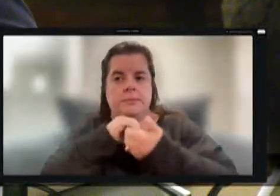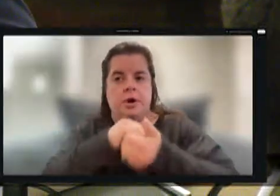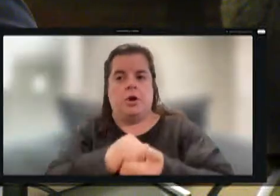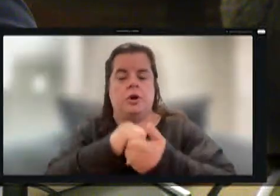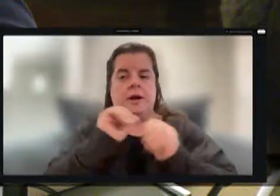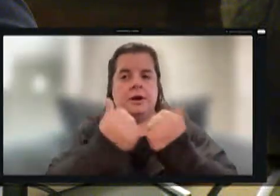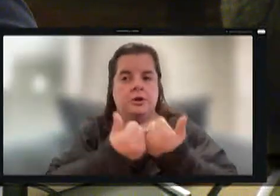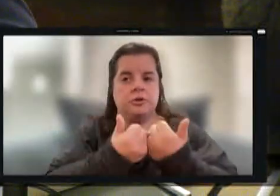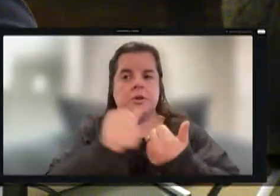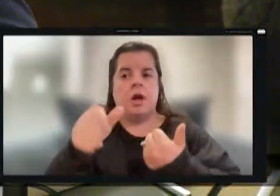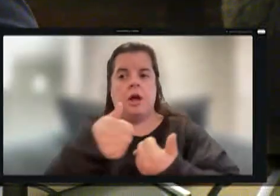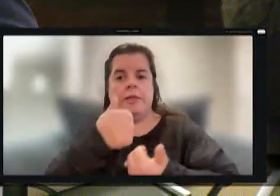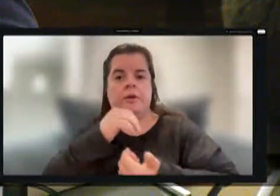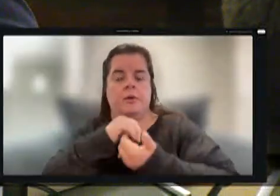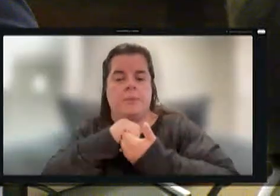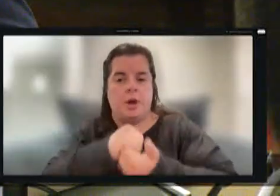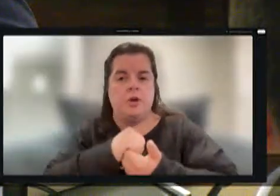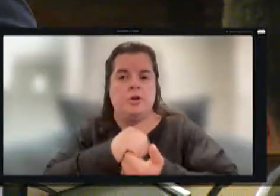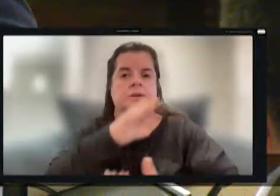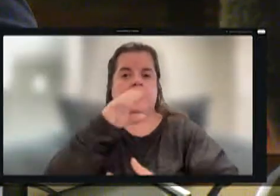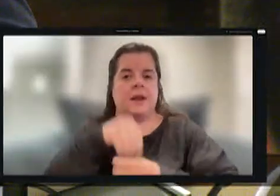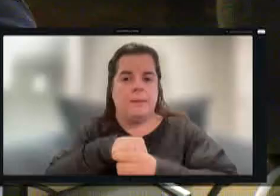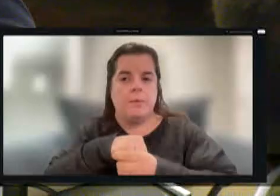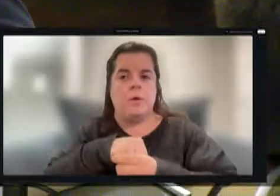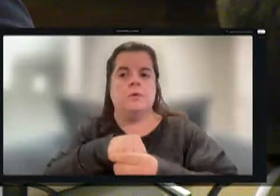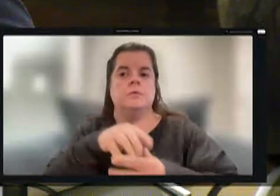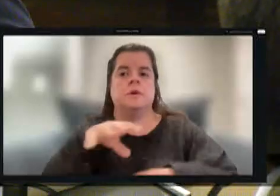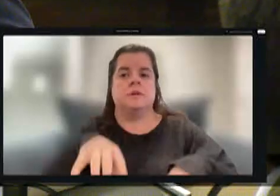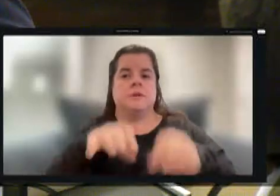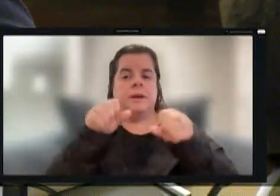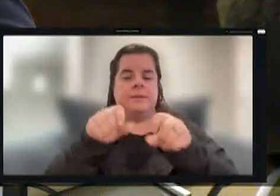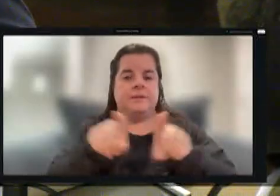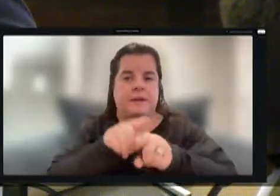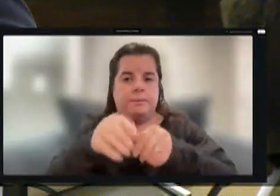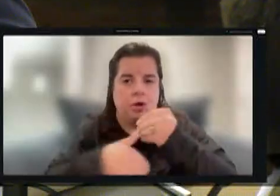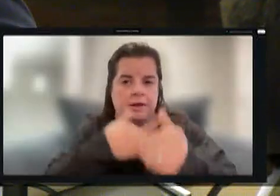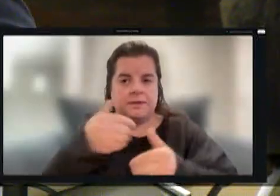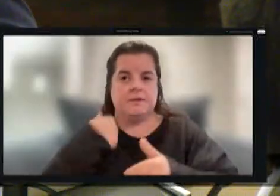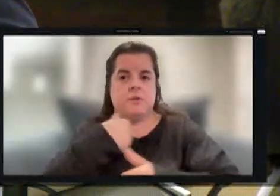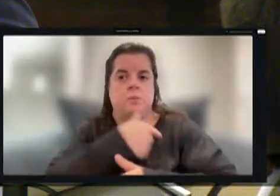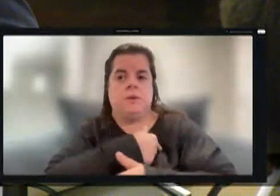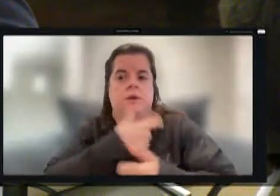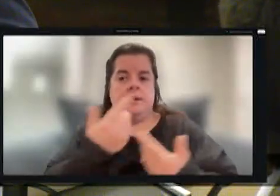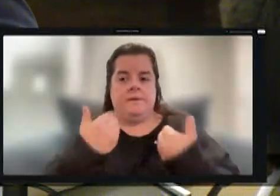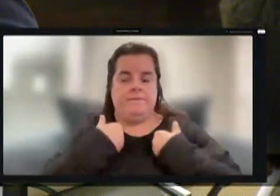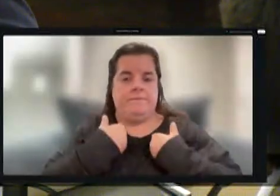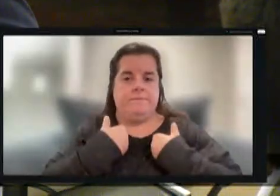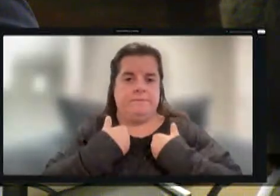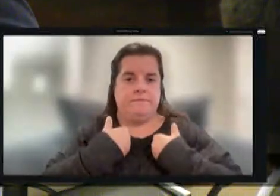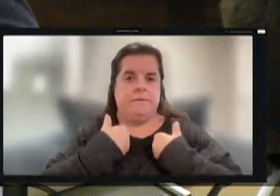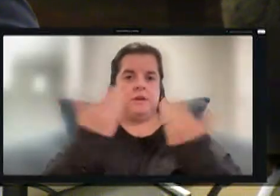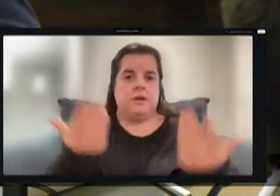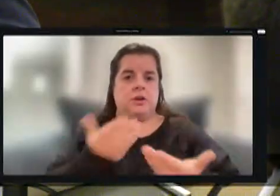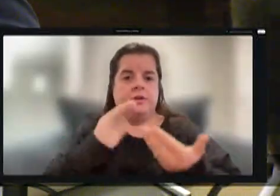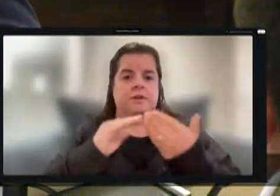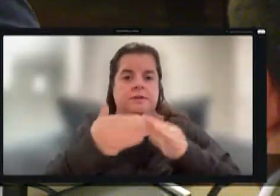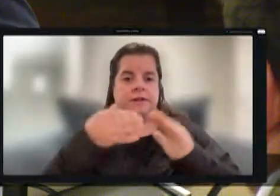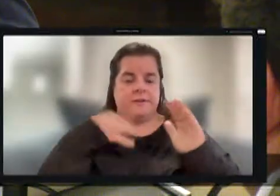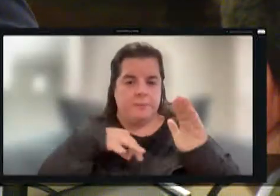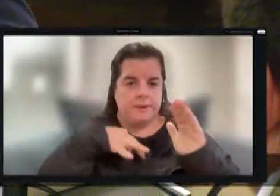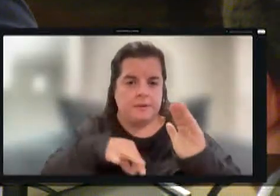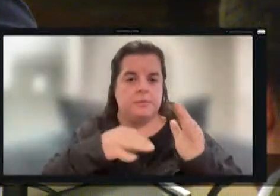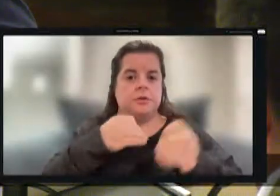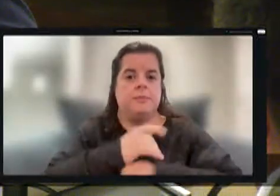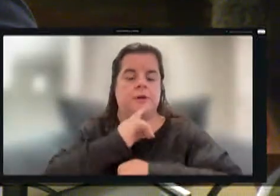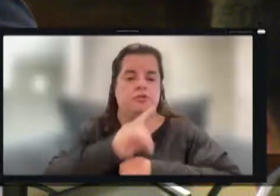get on board and adopt some of the exact same processes that we have here at the city of Pittsburgh, ensuring,